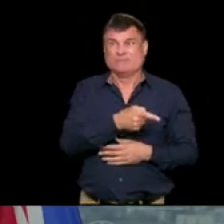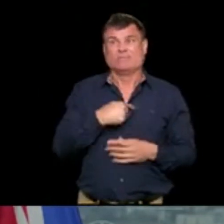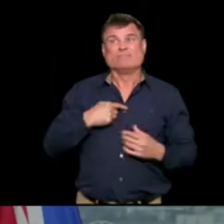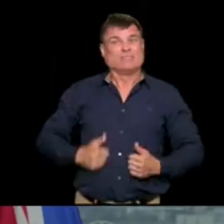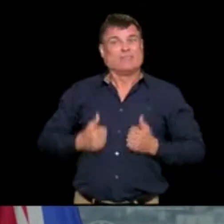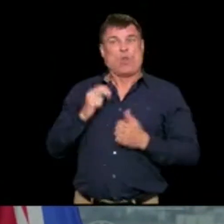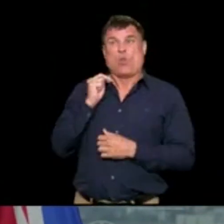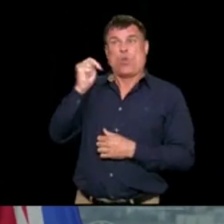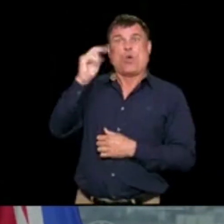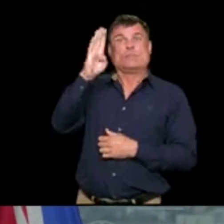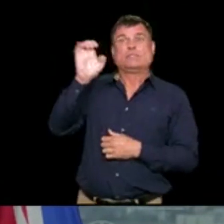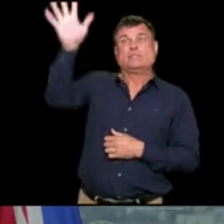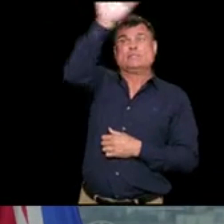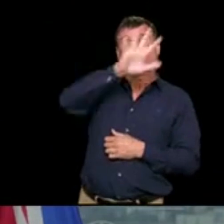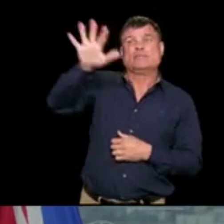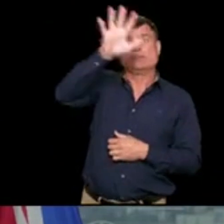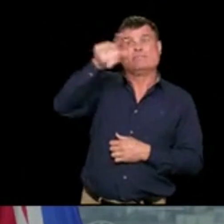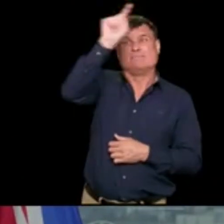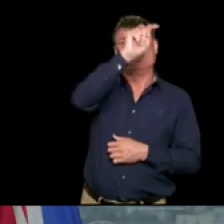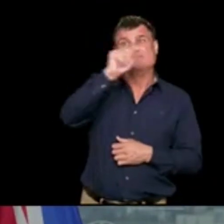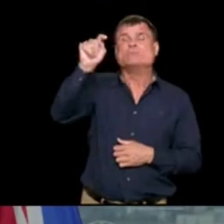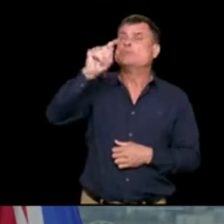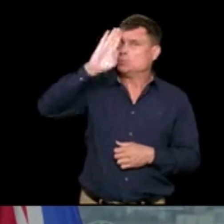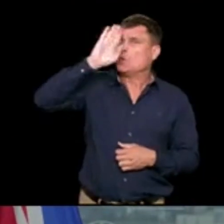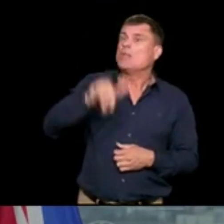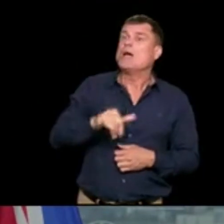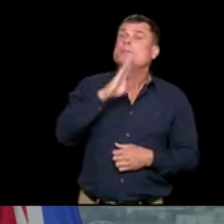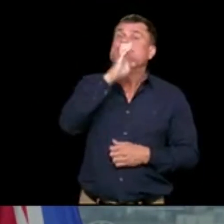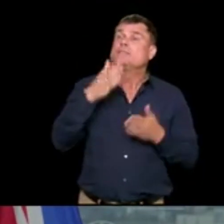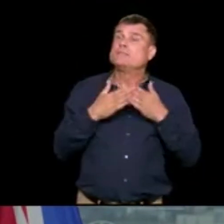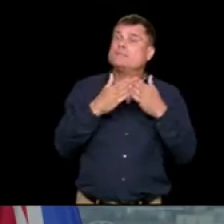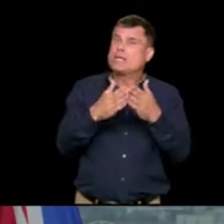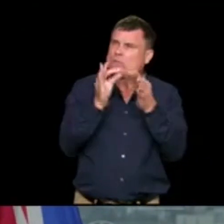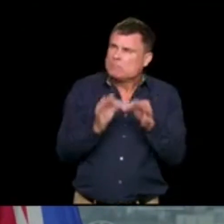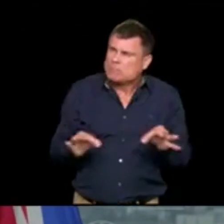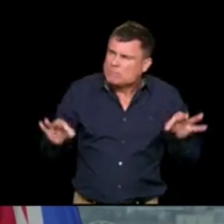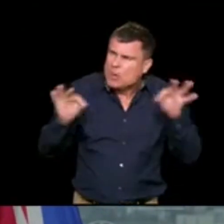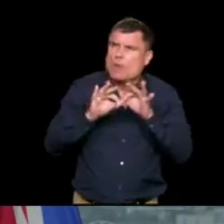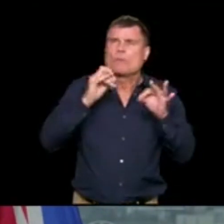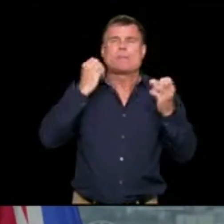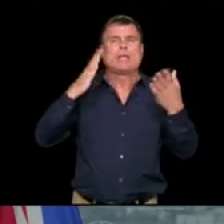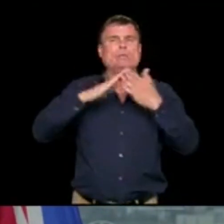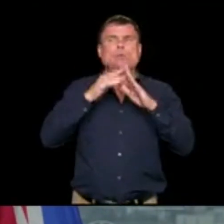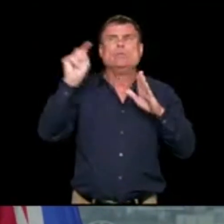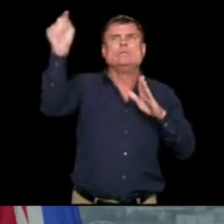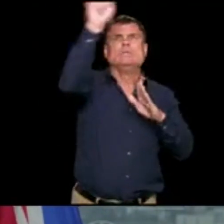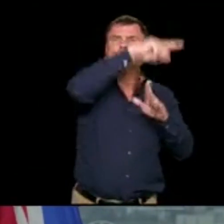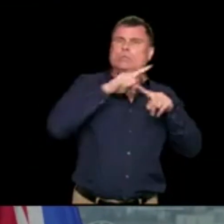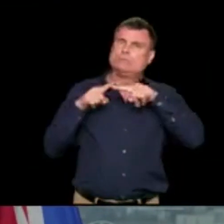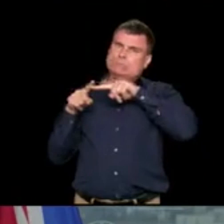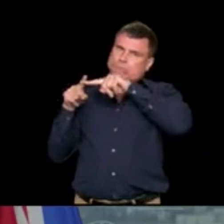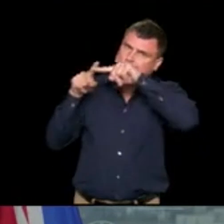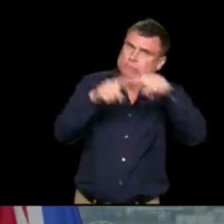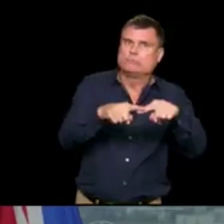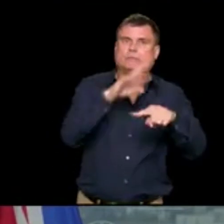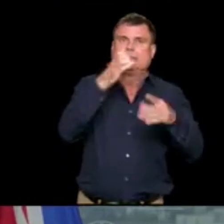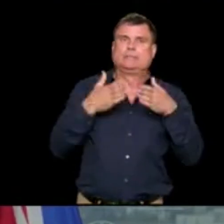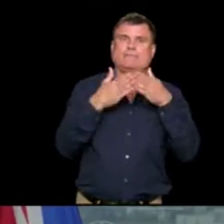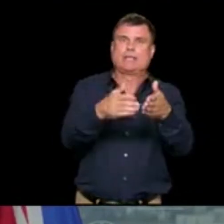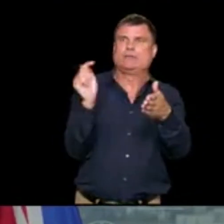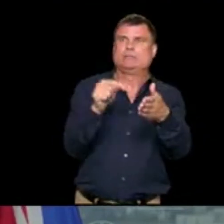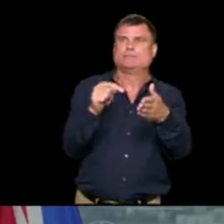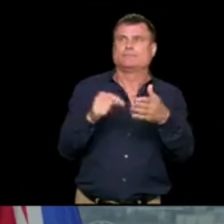in North Vancouver, I know how important BC Ferries is to coastal and island communities and to our province as a whole.